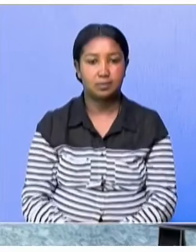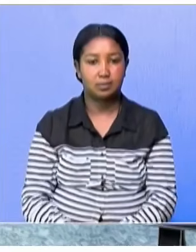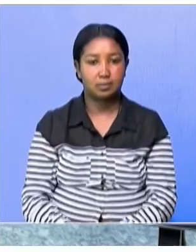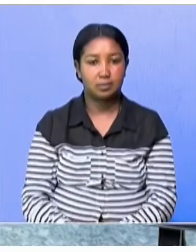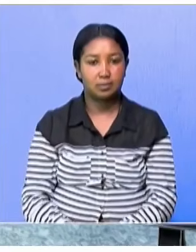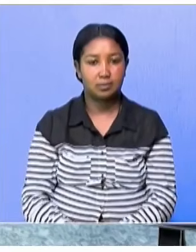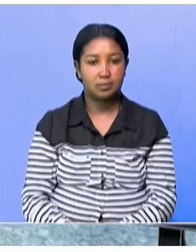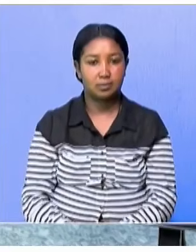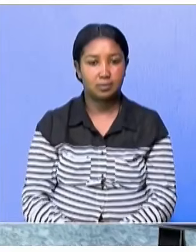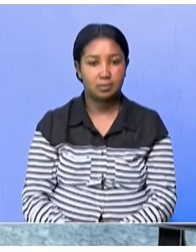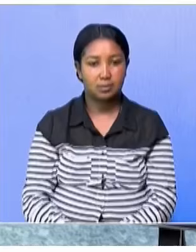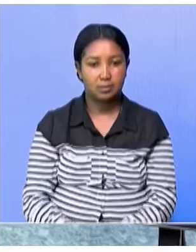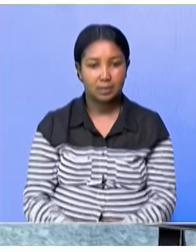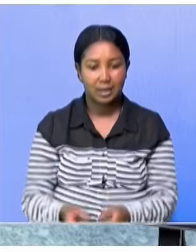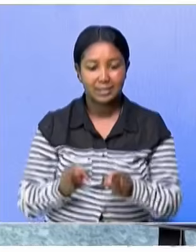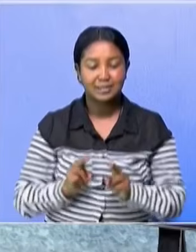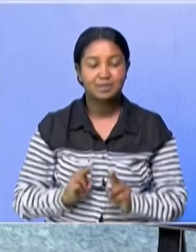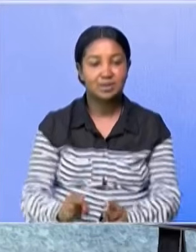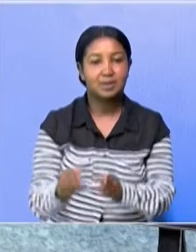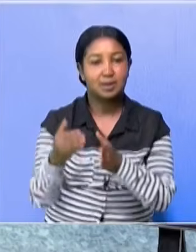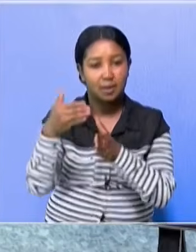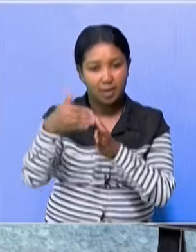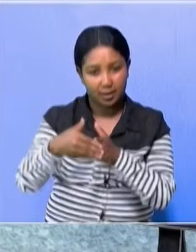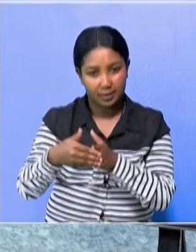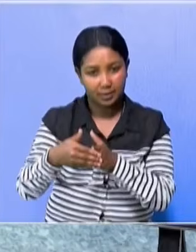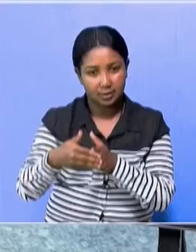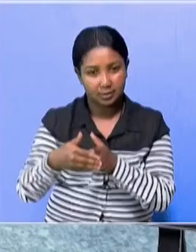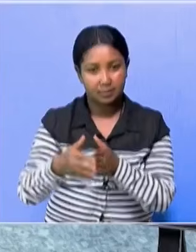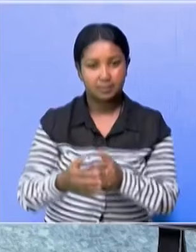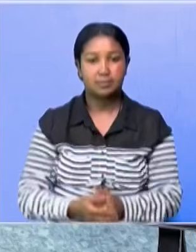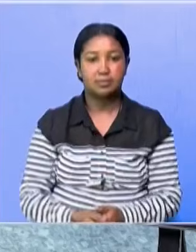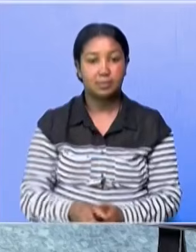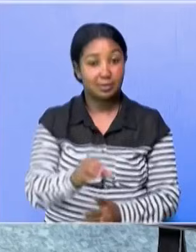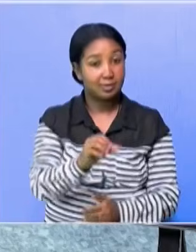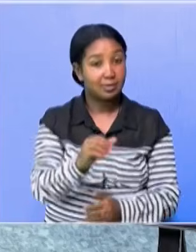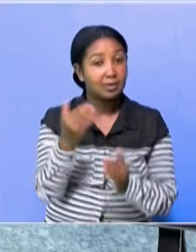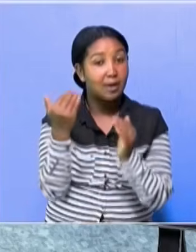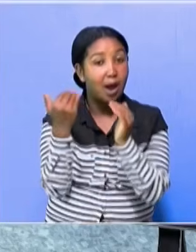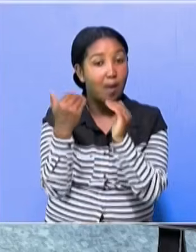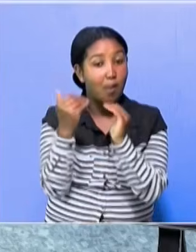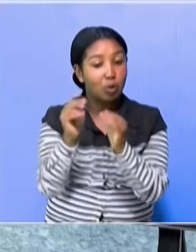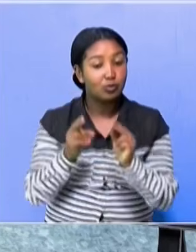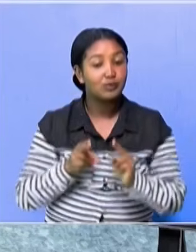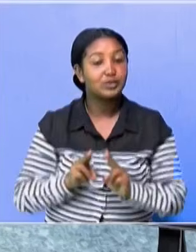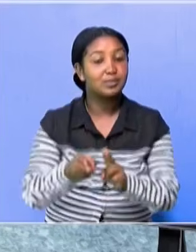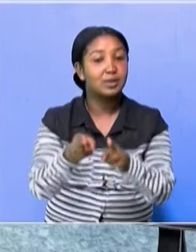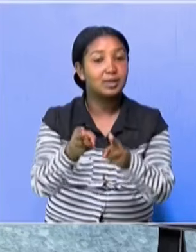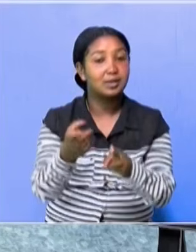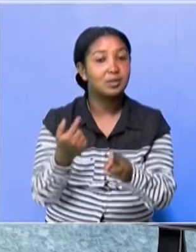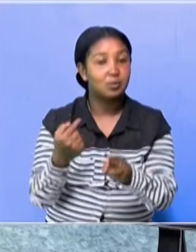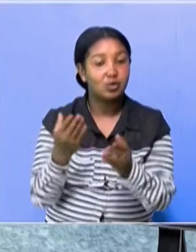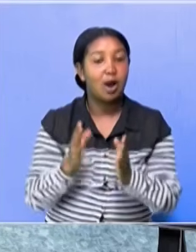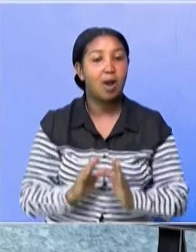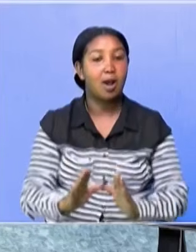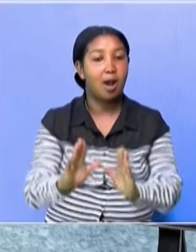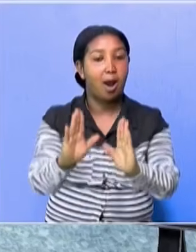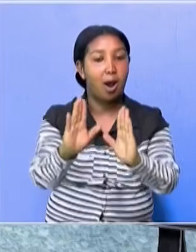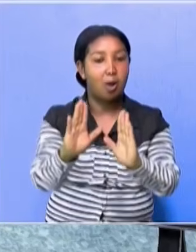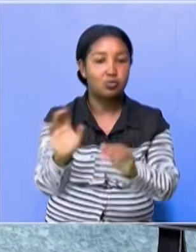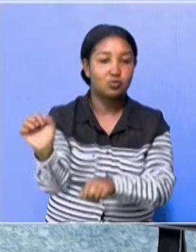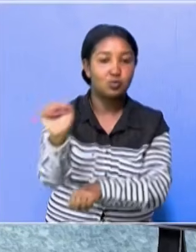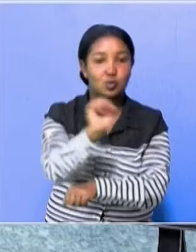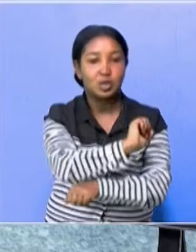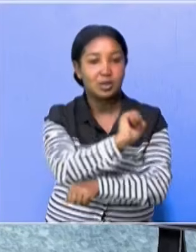Speed limit. Yeah. Speed limit is the amount of speed which allows to the